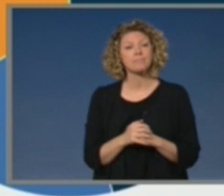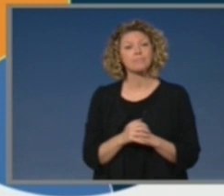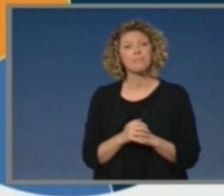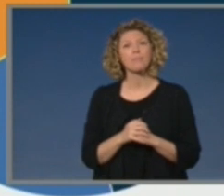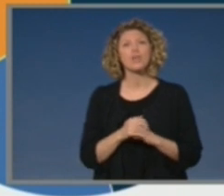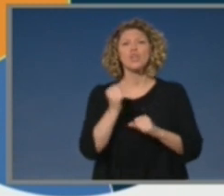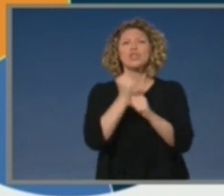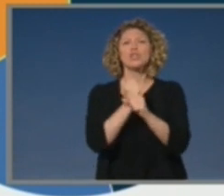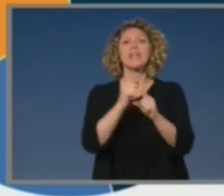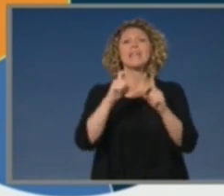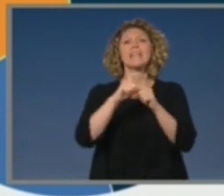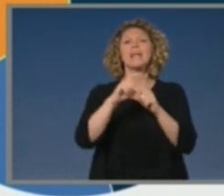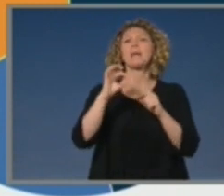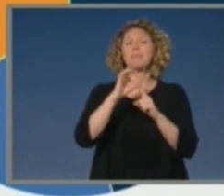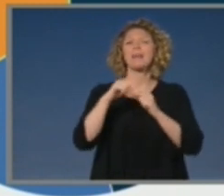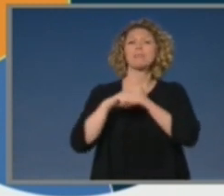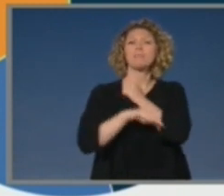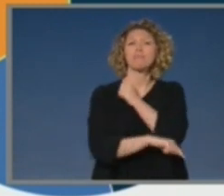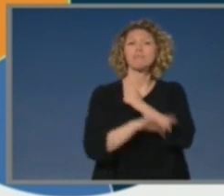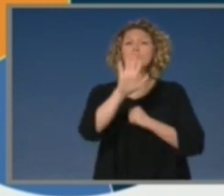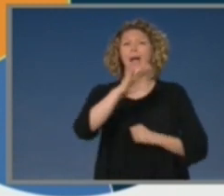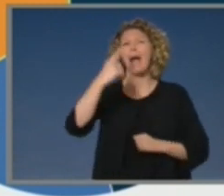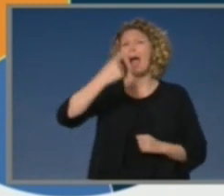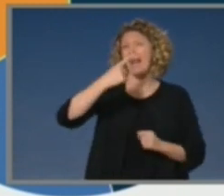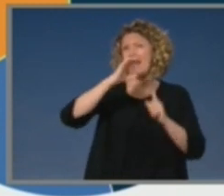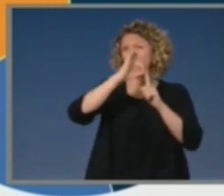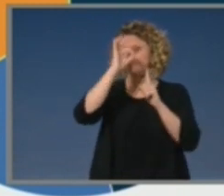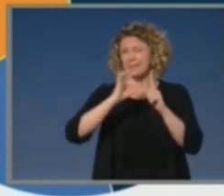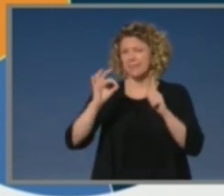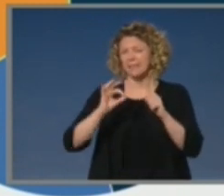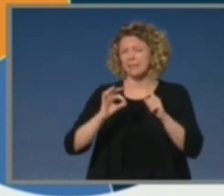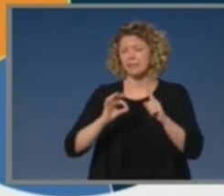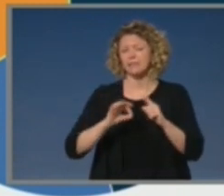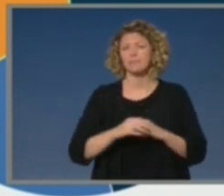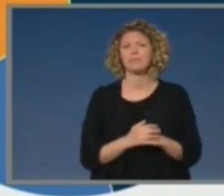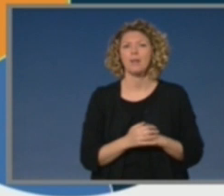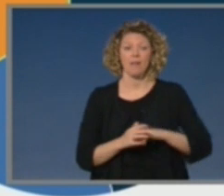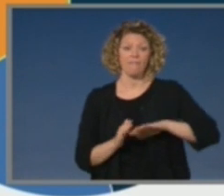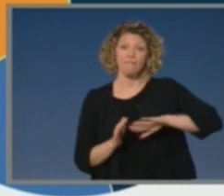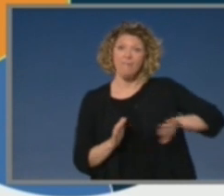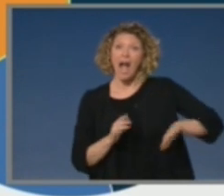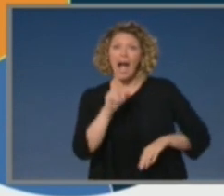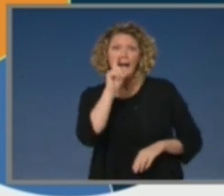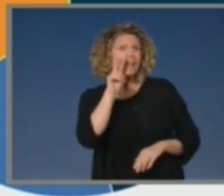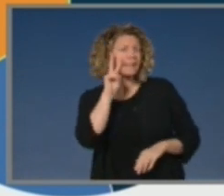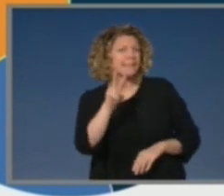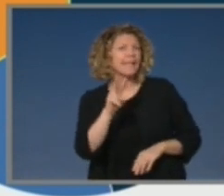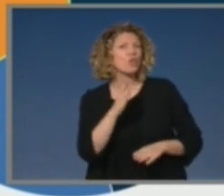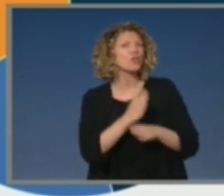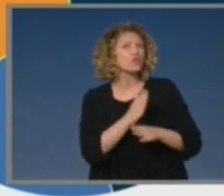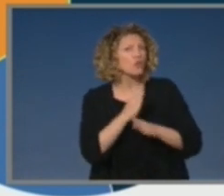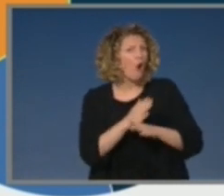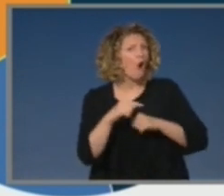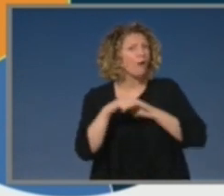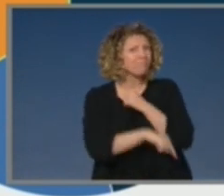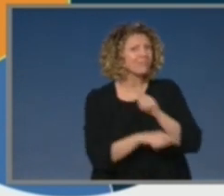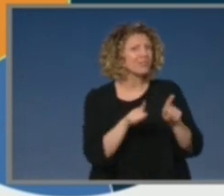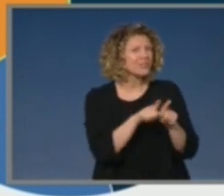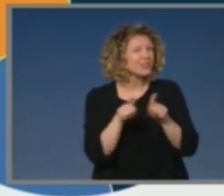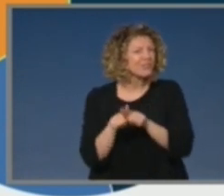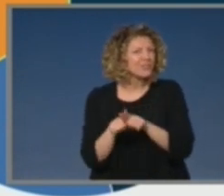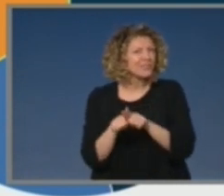is just over about 11% over that period. And on the right-hand side is how that's expressed in jobs. And so the play out